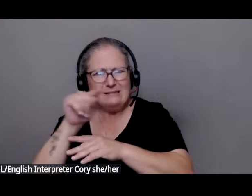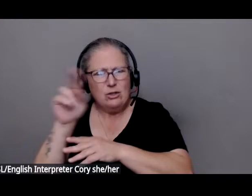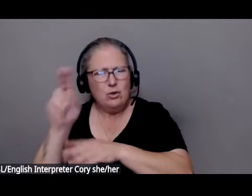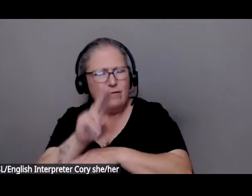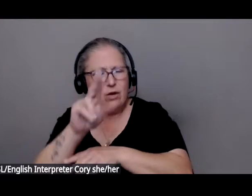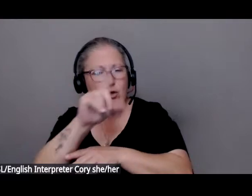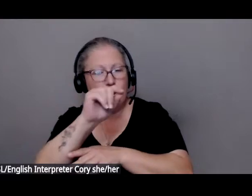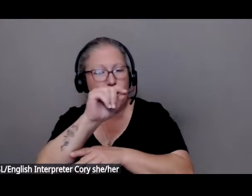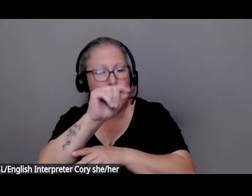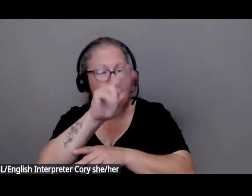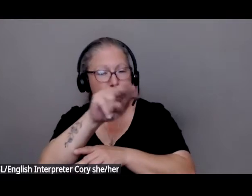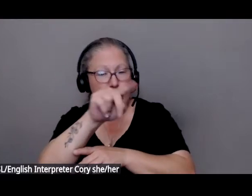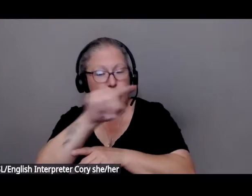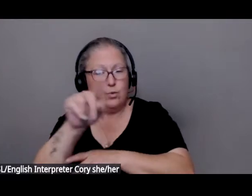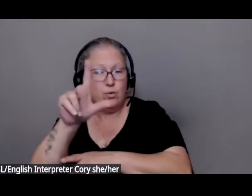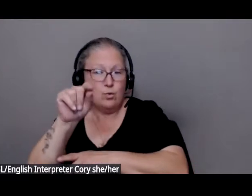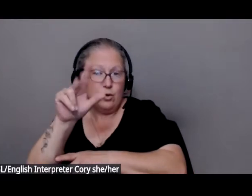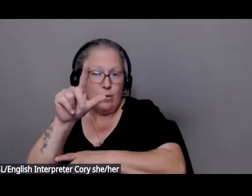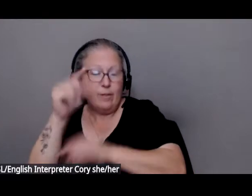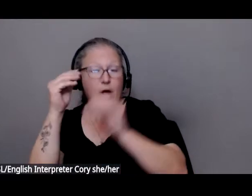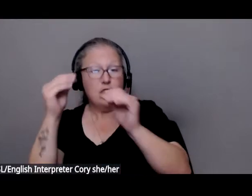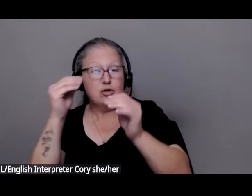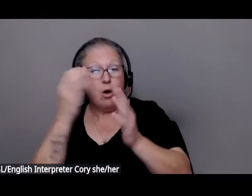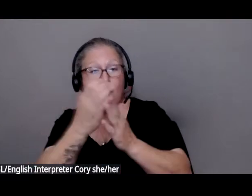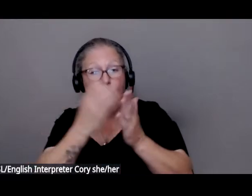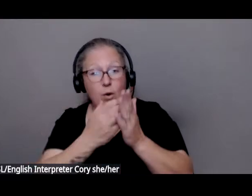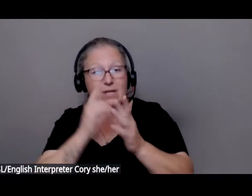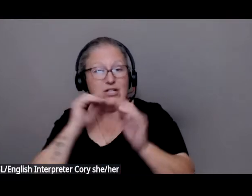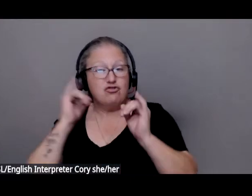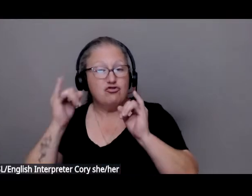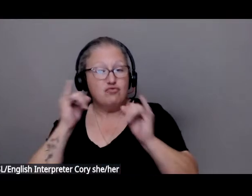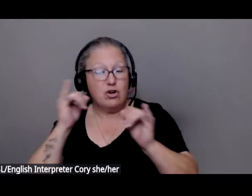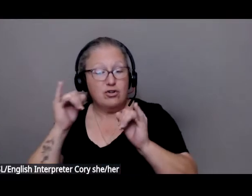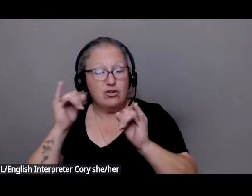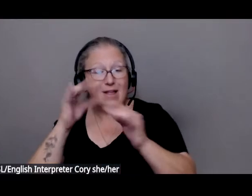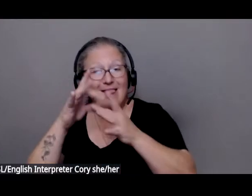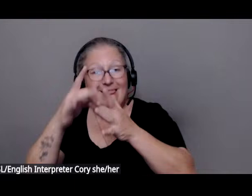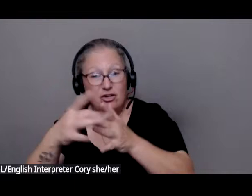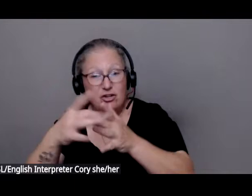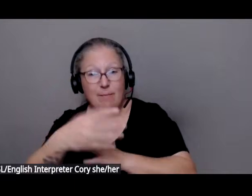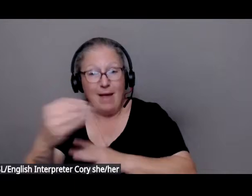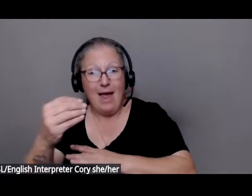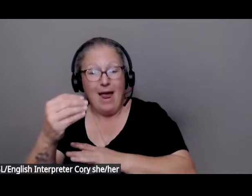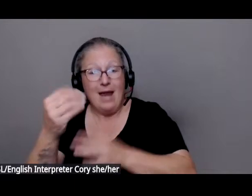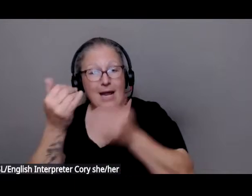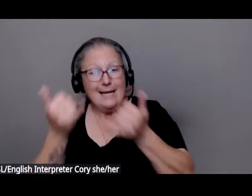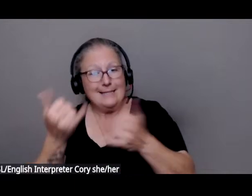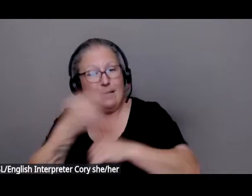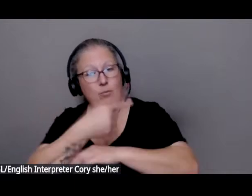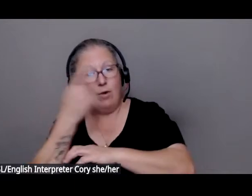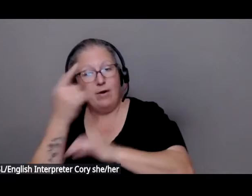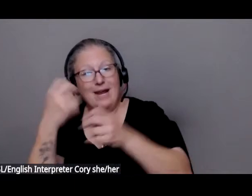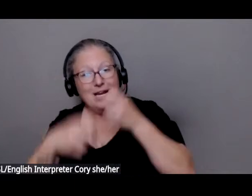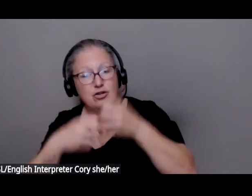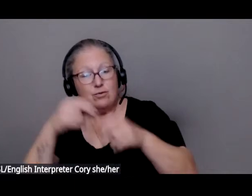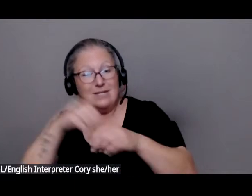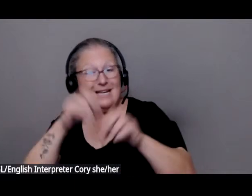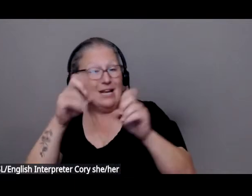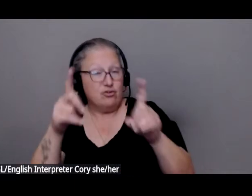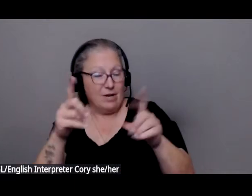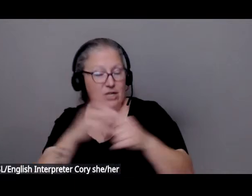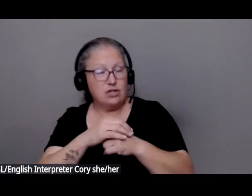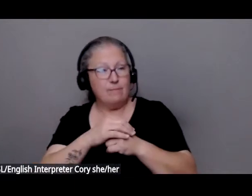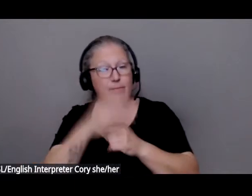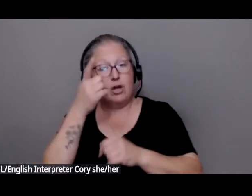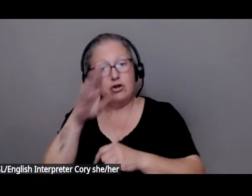to 2023, where she taught courses in instructional leadership and contemporary issues in education.